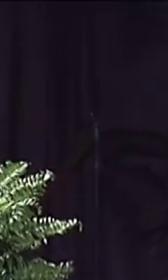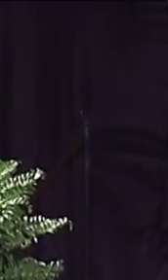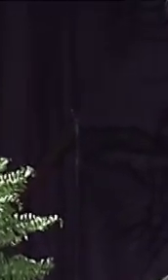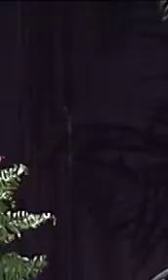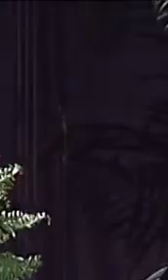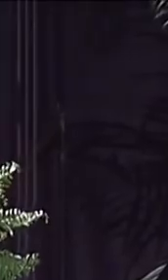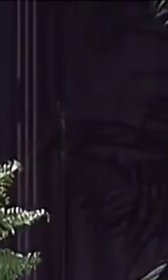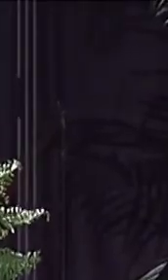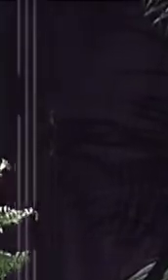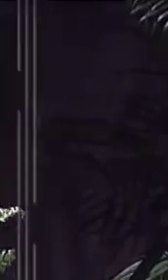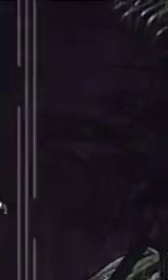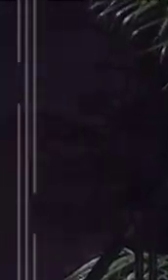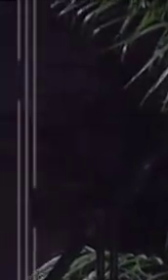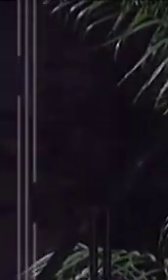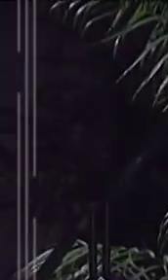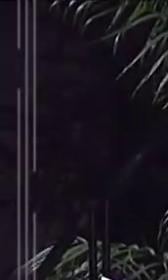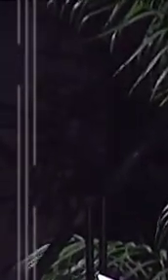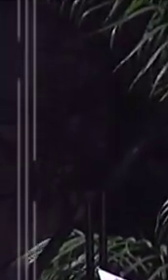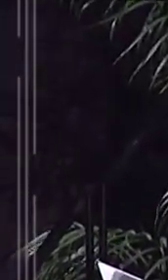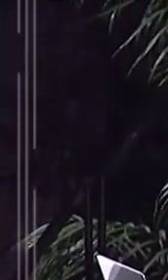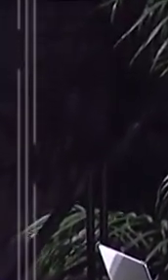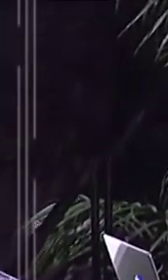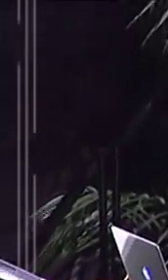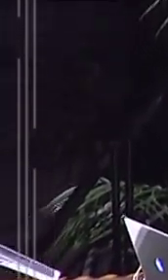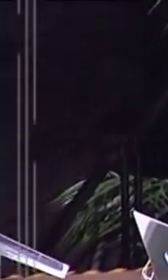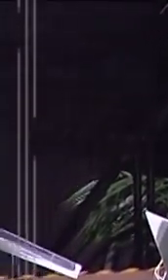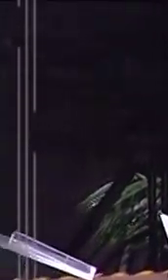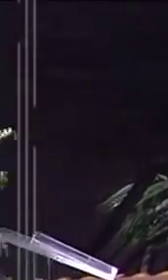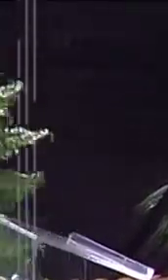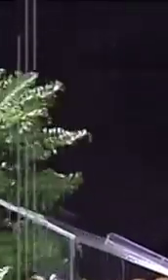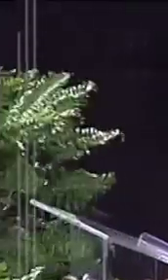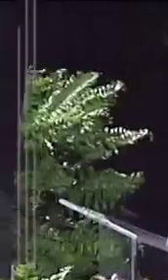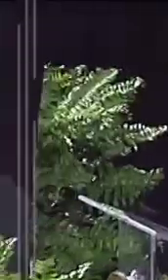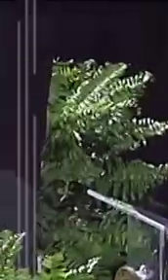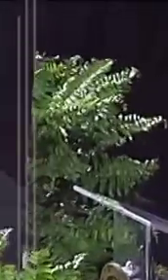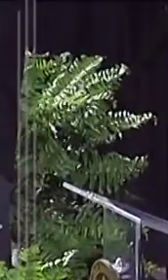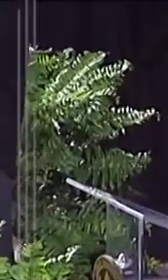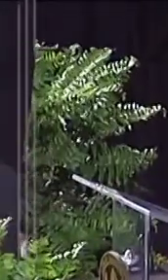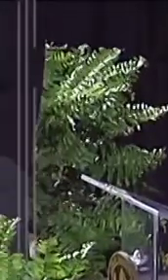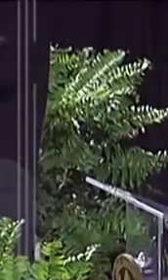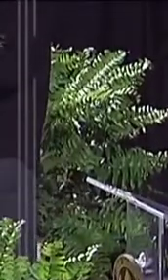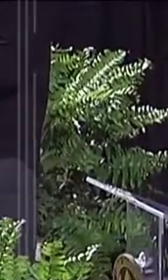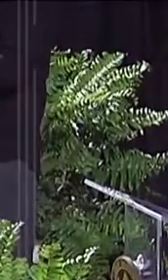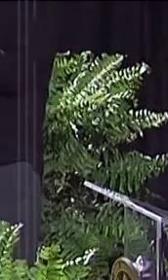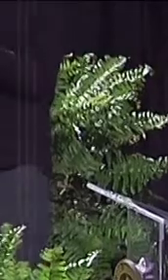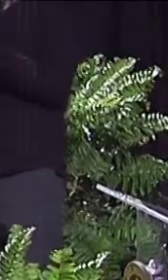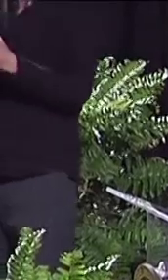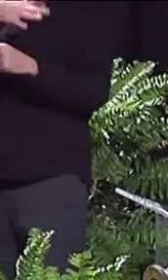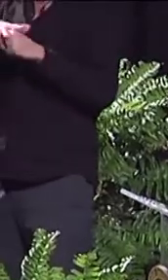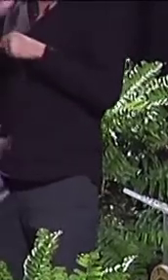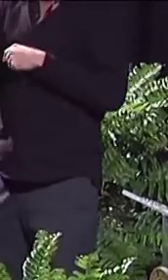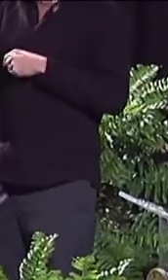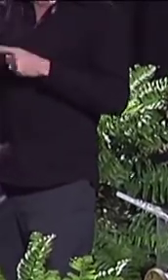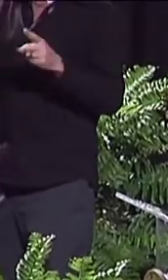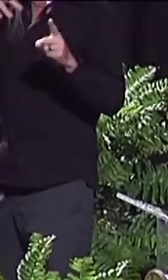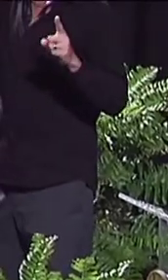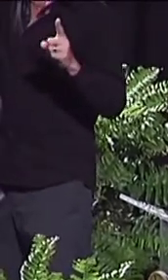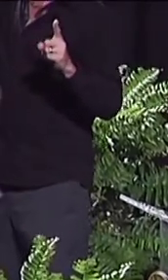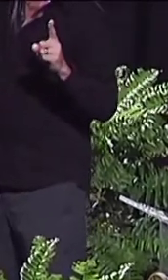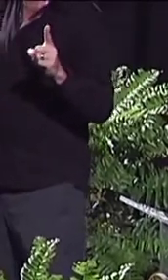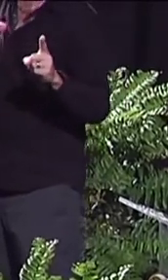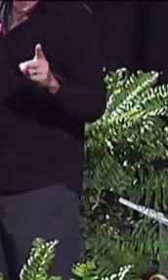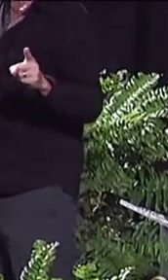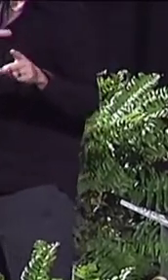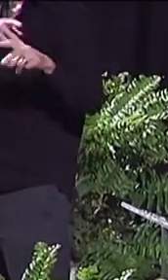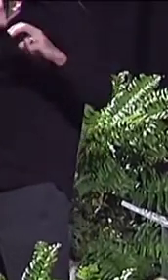But I want to tell you a quick story because I've been flying a lot lately, and I've been meeting a lot of great people. And I met this guy on the plane recently. He's an older gentleman,